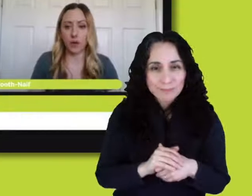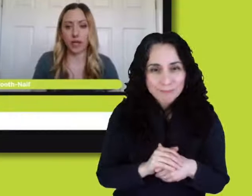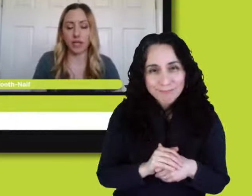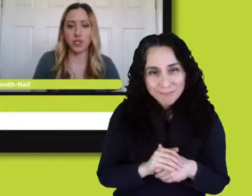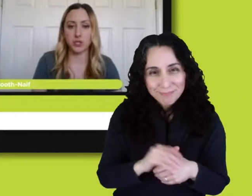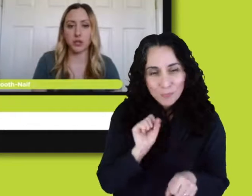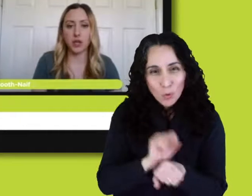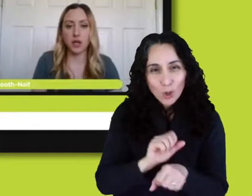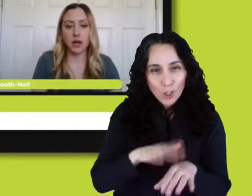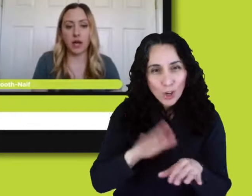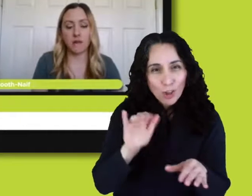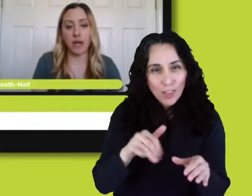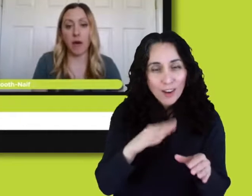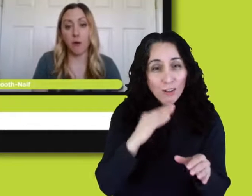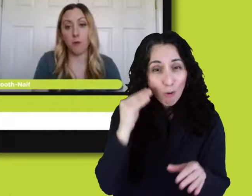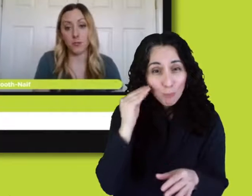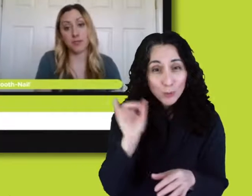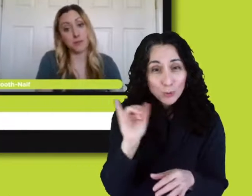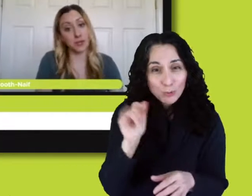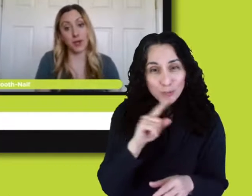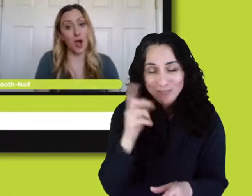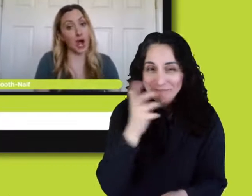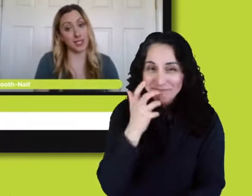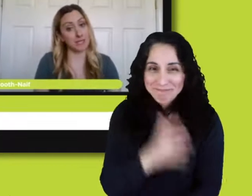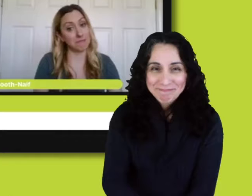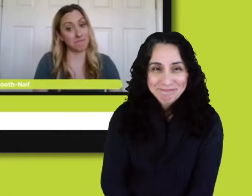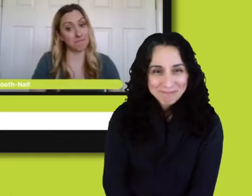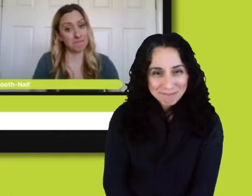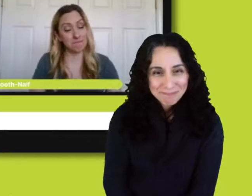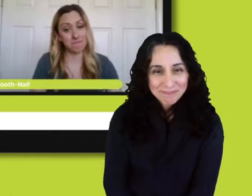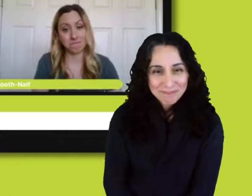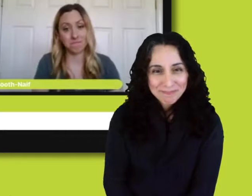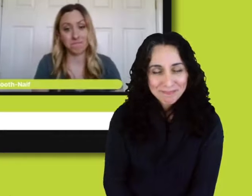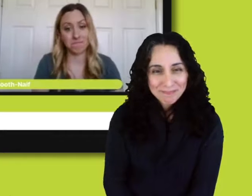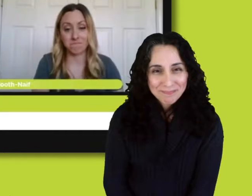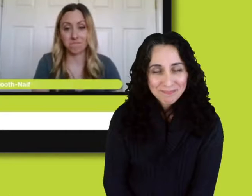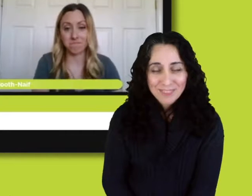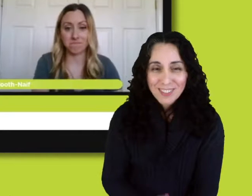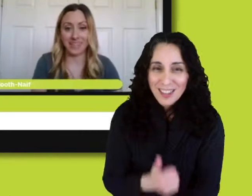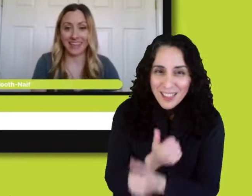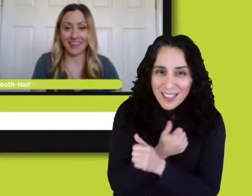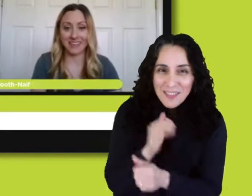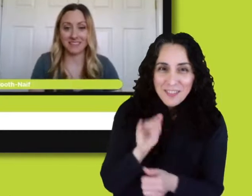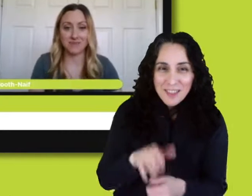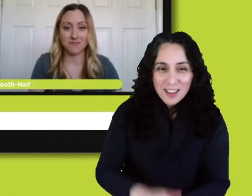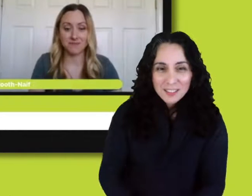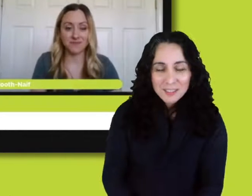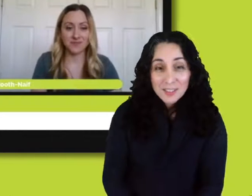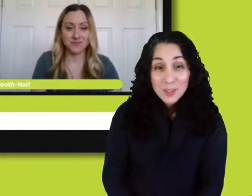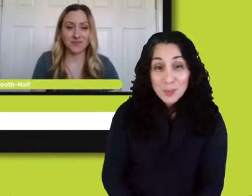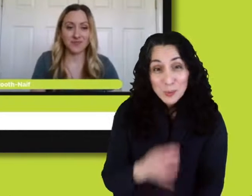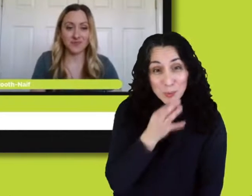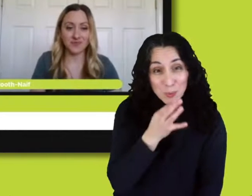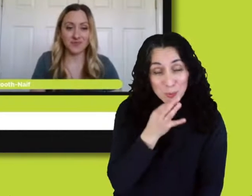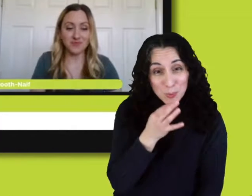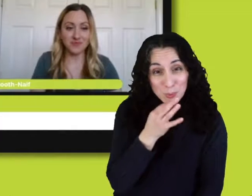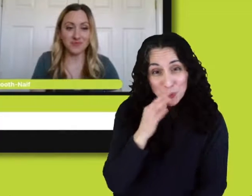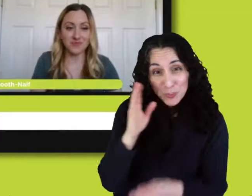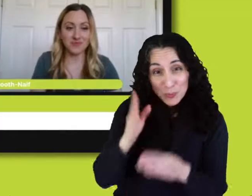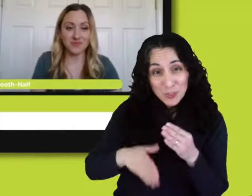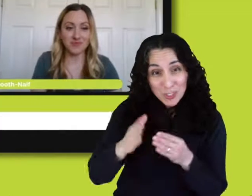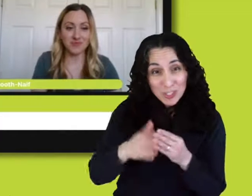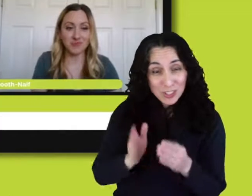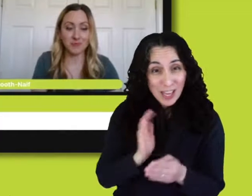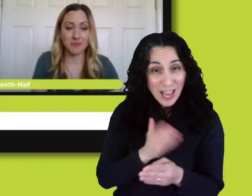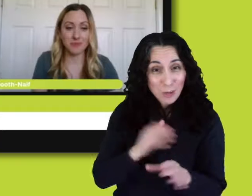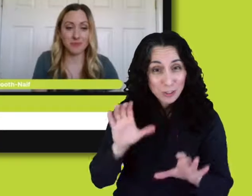of what we've been working on too at home, which has been awesome. I love that. So we are actually almost coming